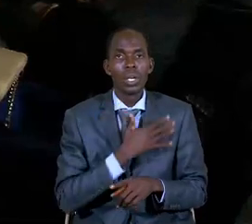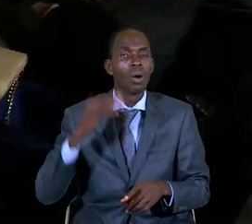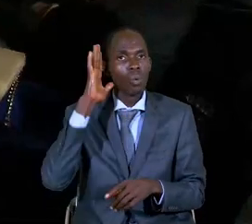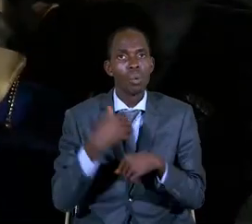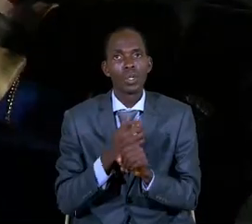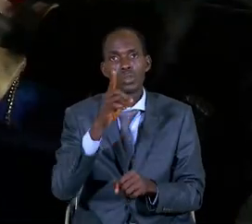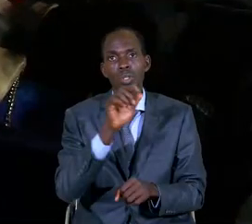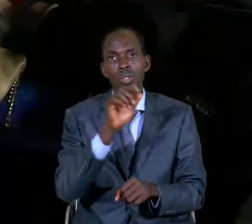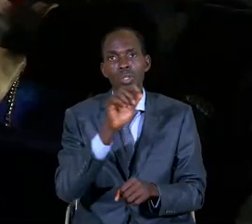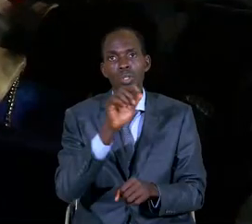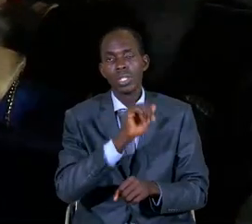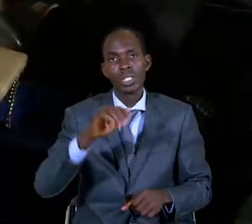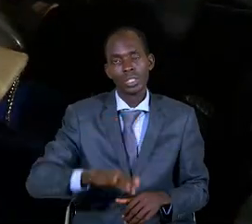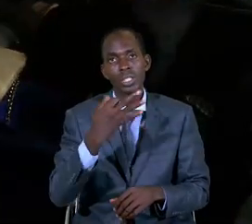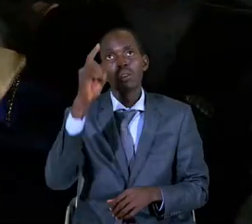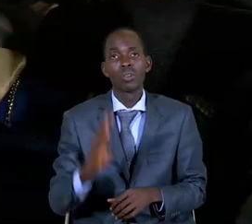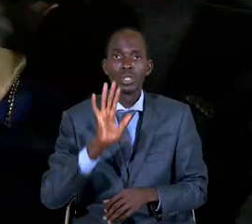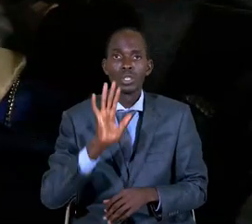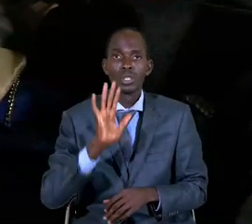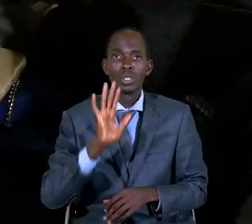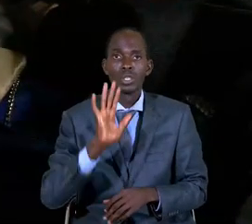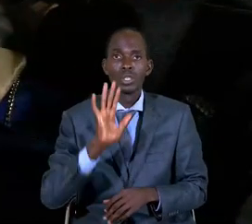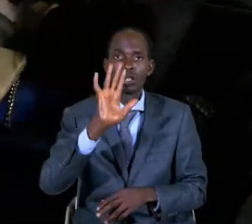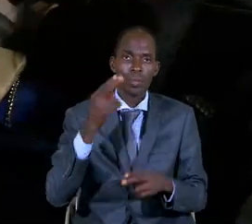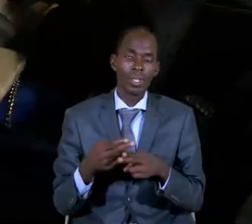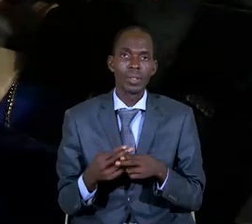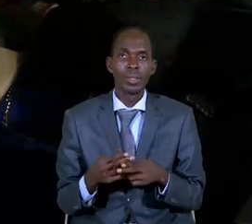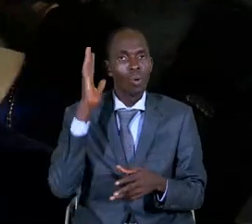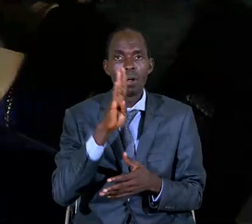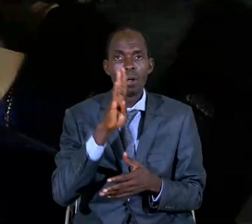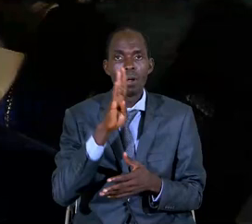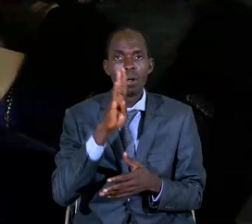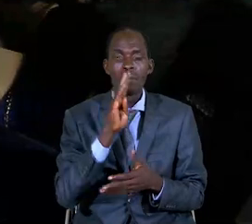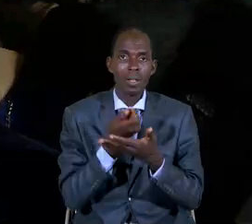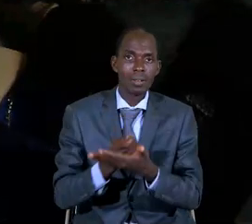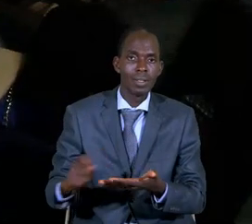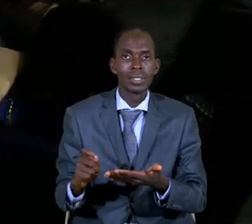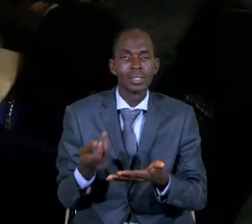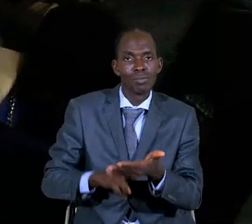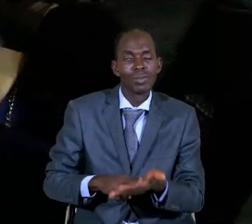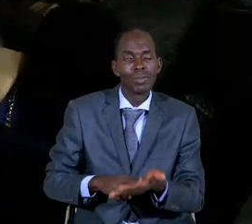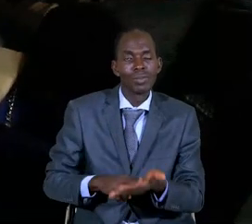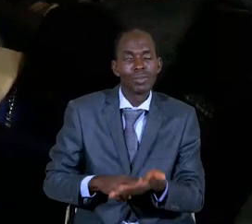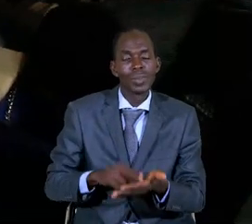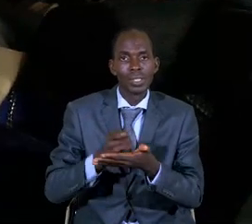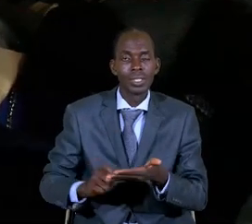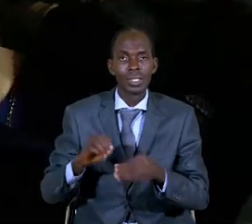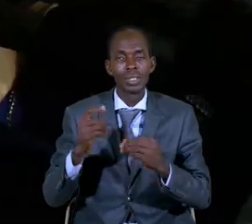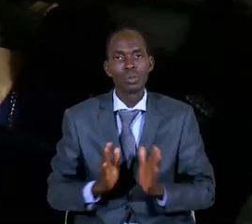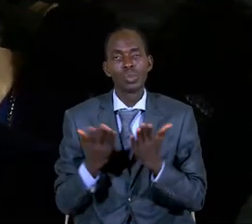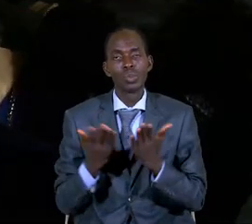a child of God. Your name will be written in the book of life in